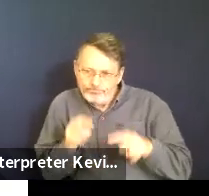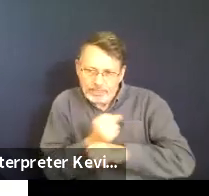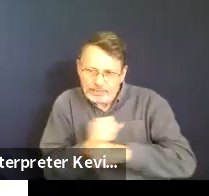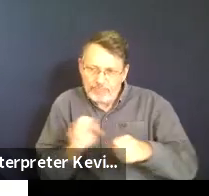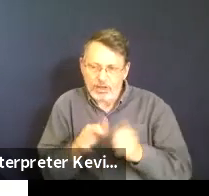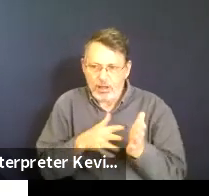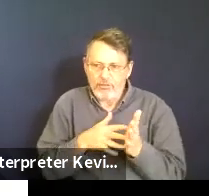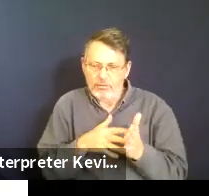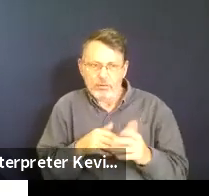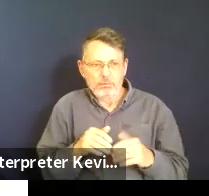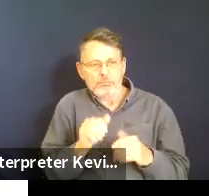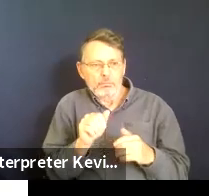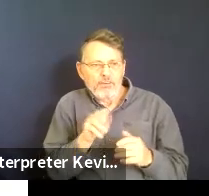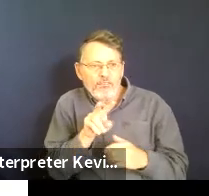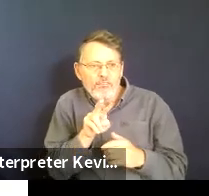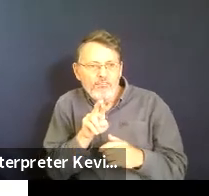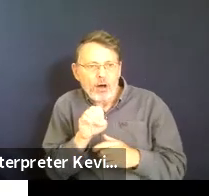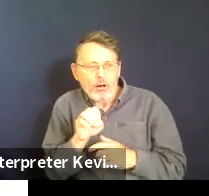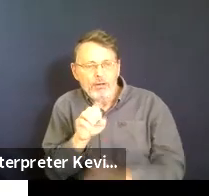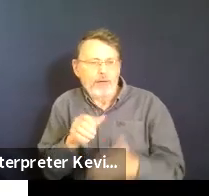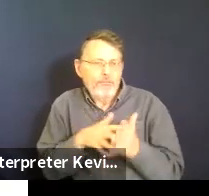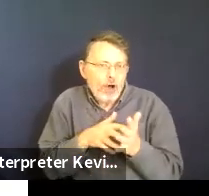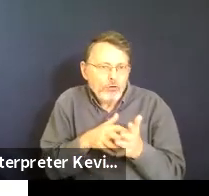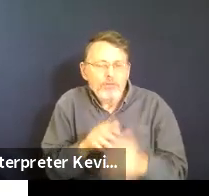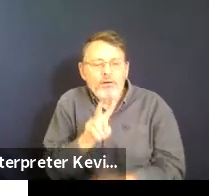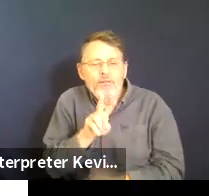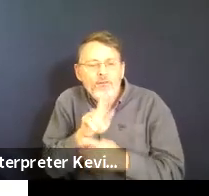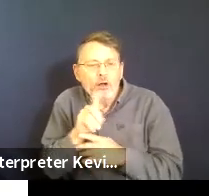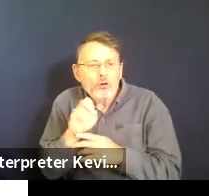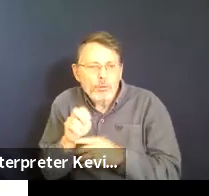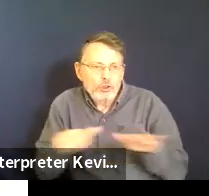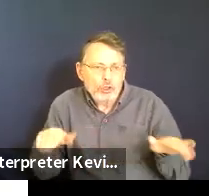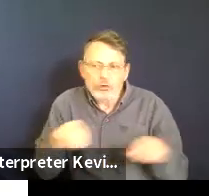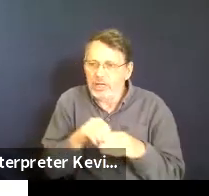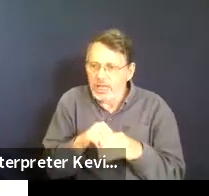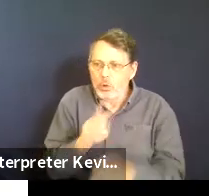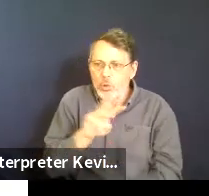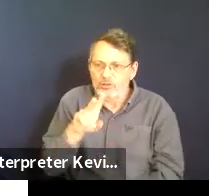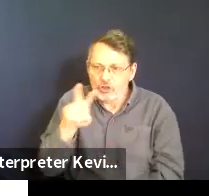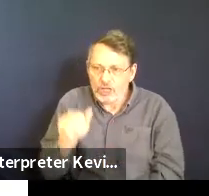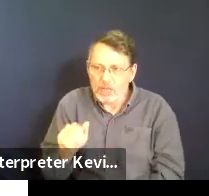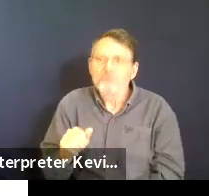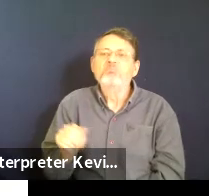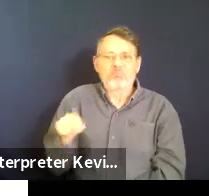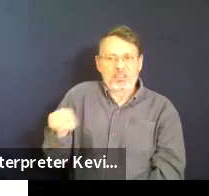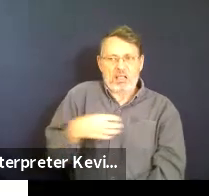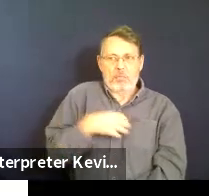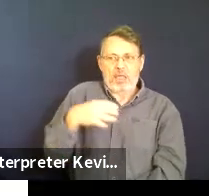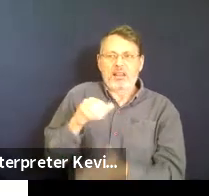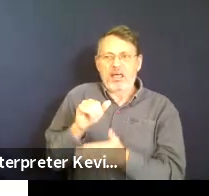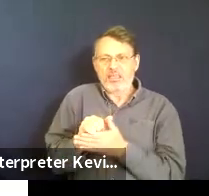slide, please. The complaint alleged that the Child Protective Services discriminated against the complainants based on the